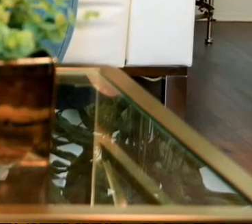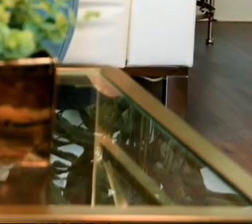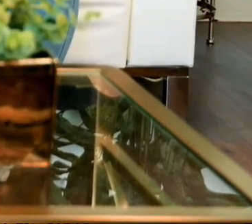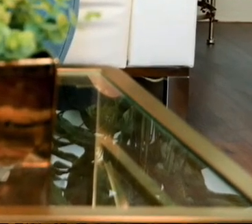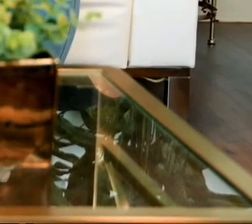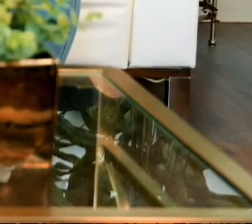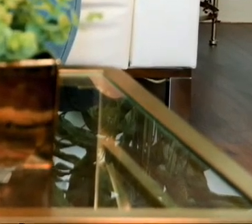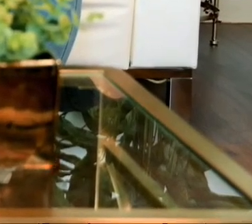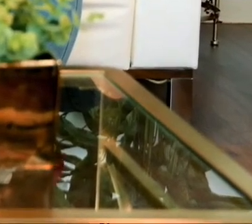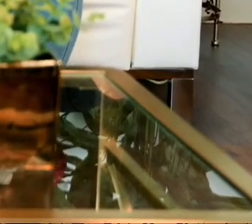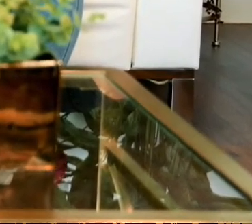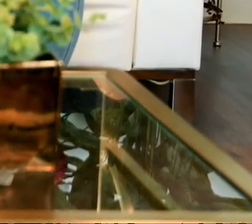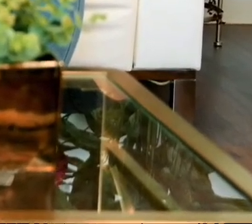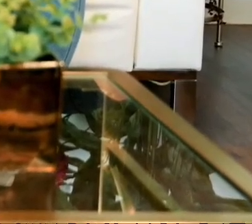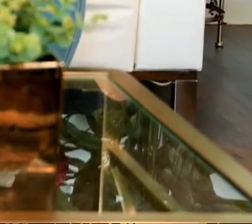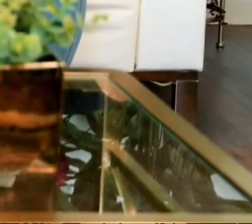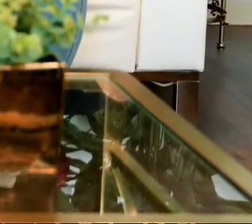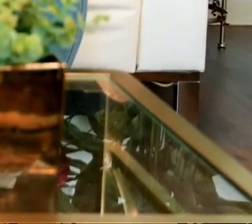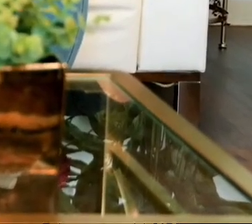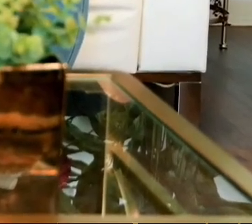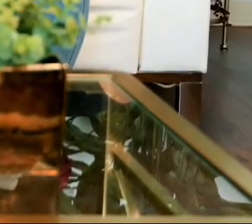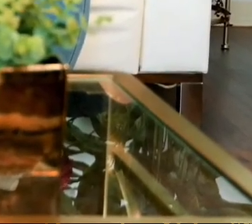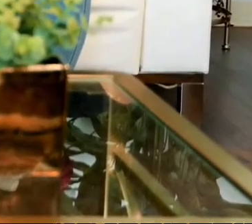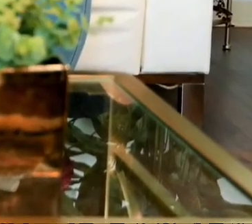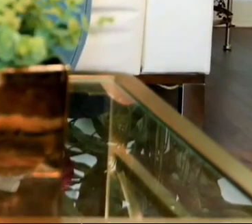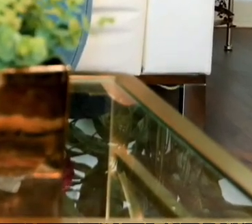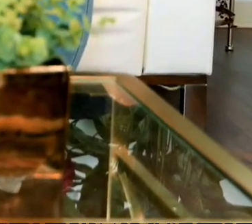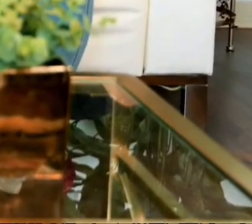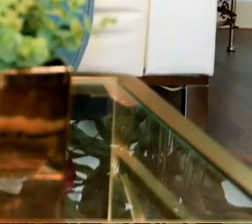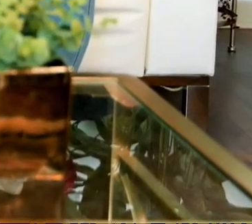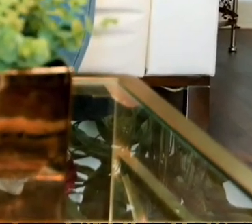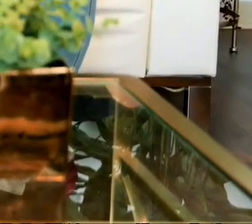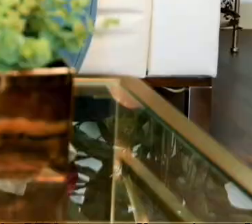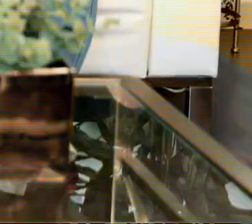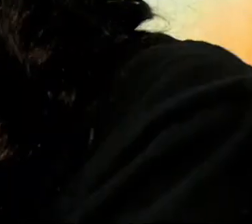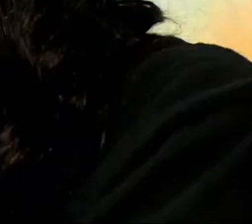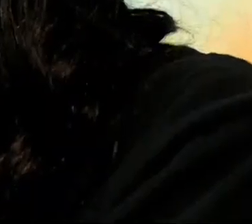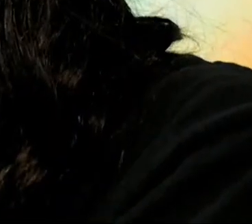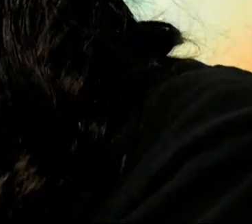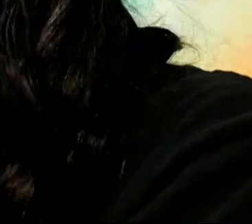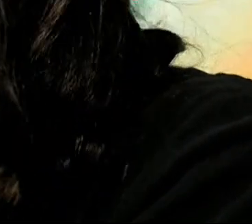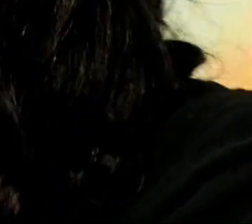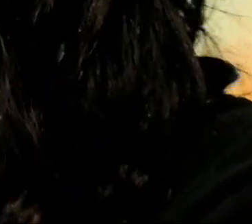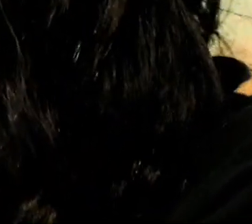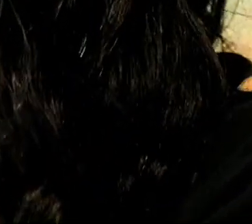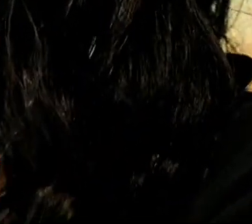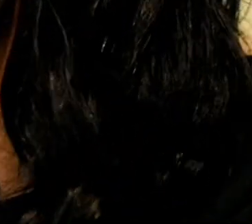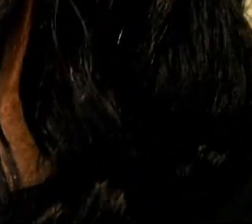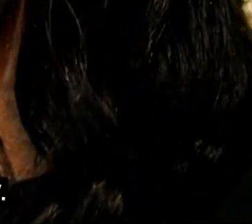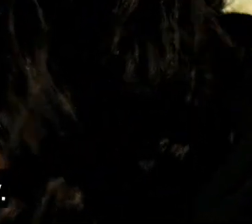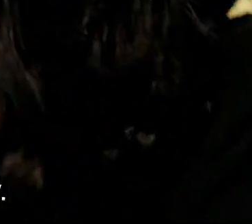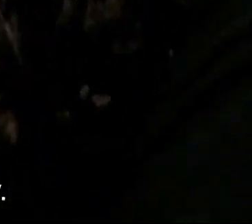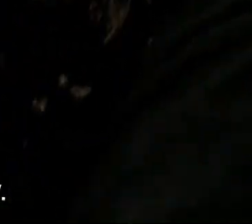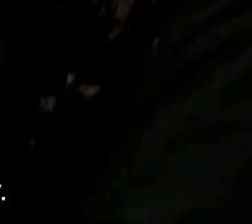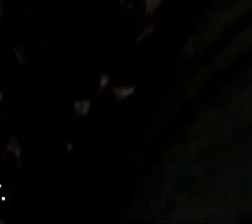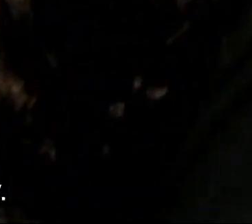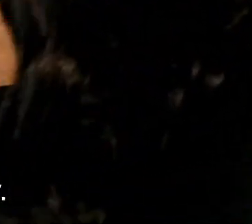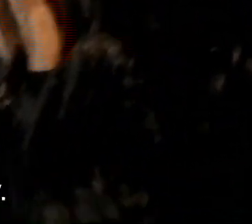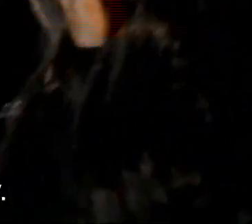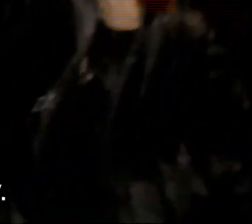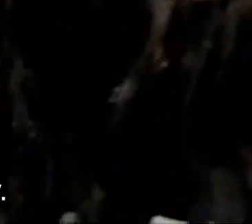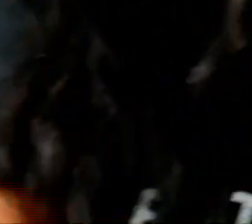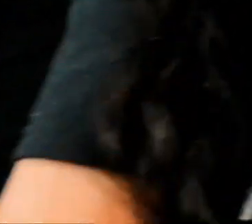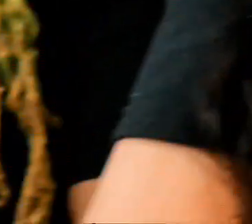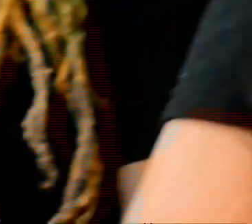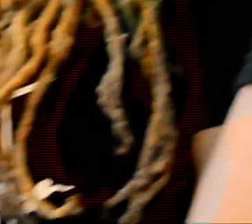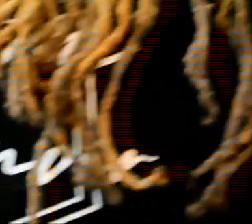survey and talk to y'all people about which room they vote in. We'll see y'all Saturday. Cut! Good job, y'all. That was good. Hand me my phone so I can take this